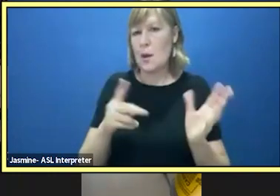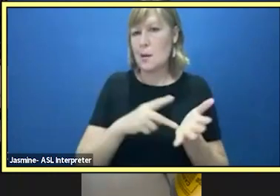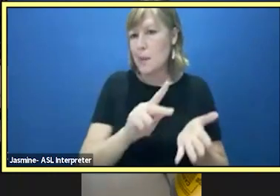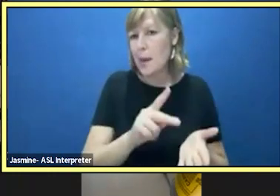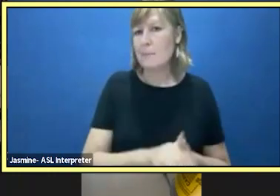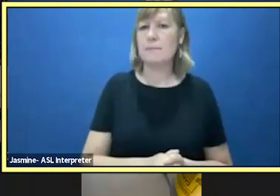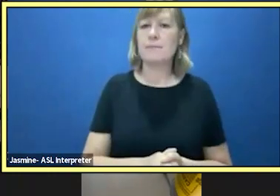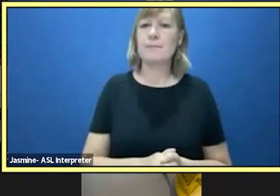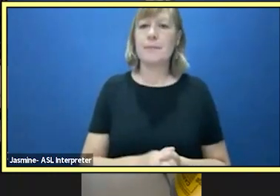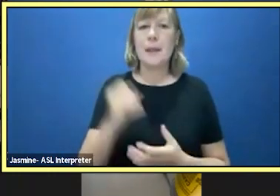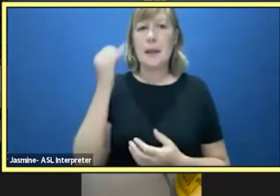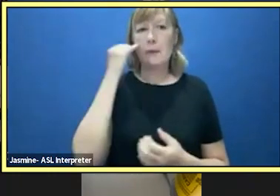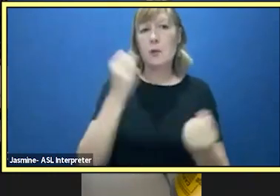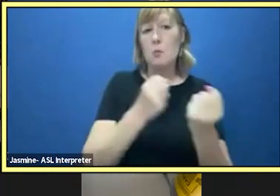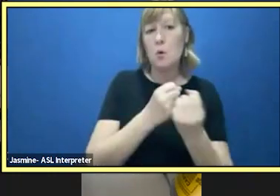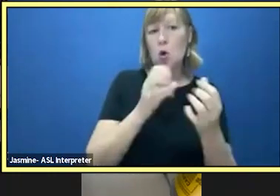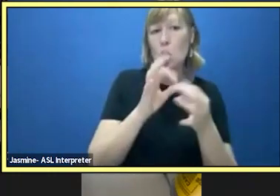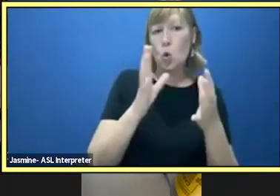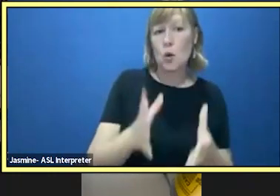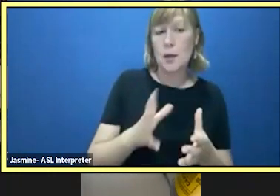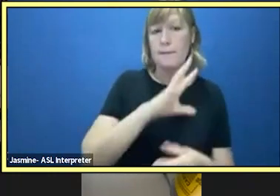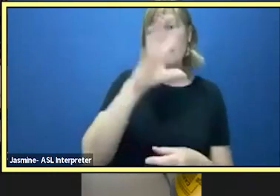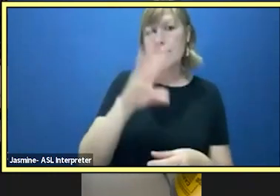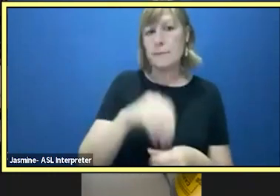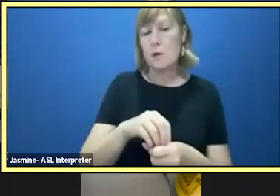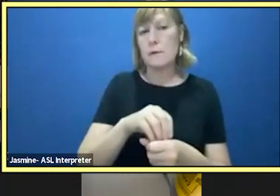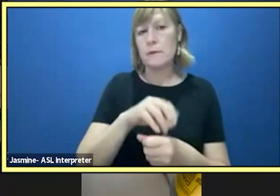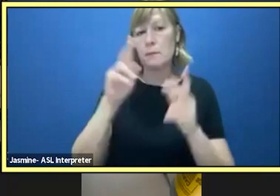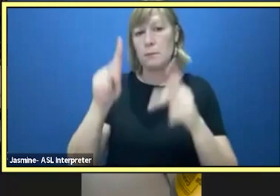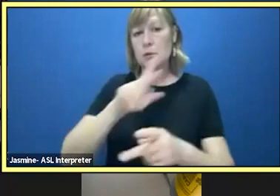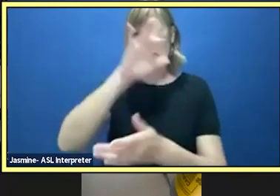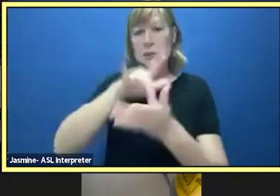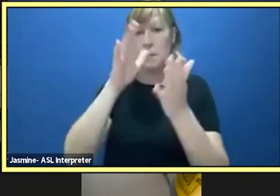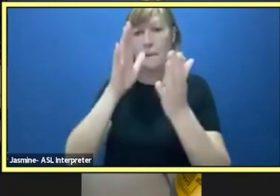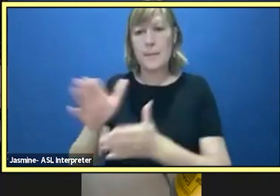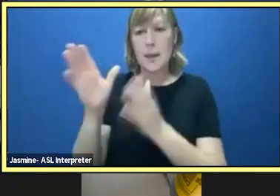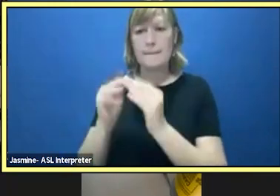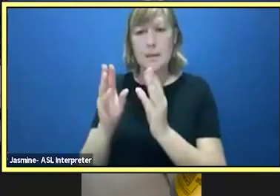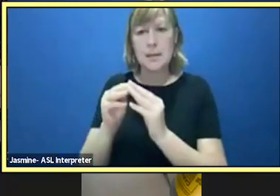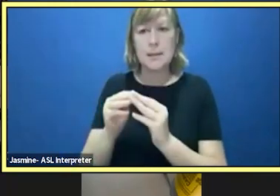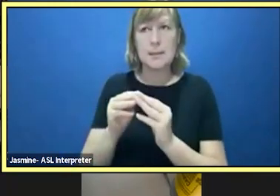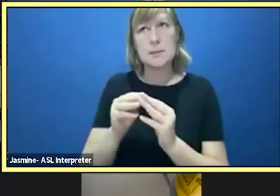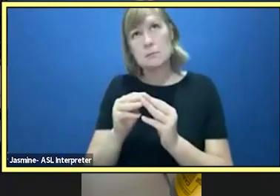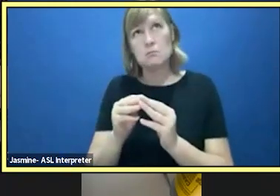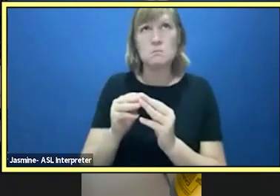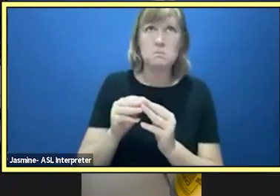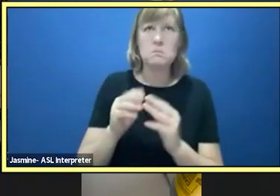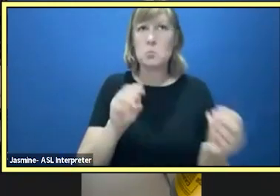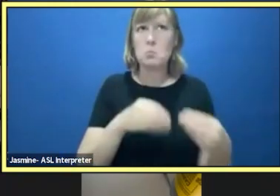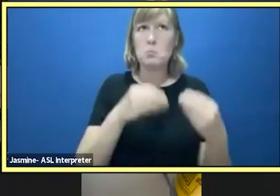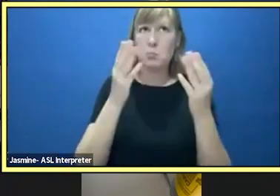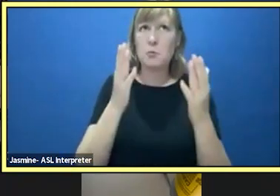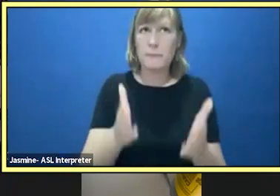in a person-centered planning meeting, then as a provider, there is